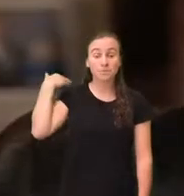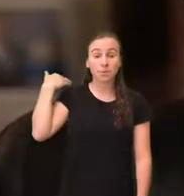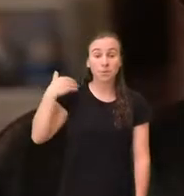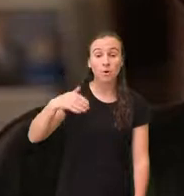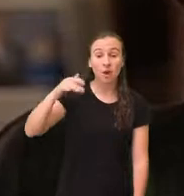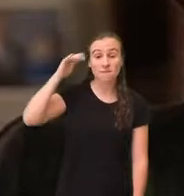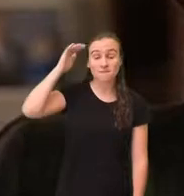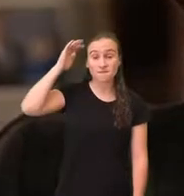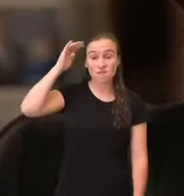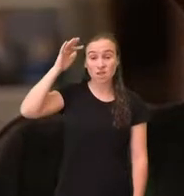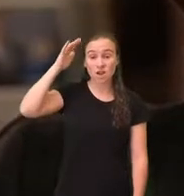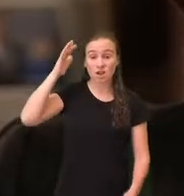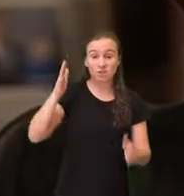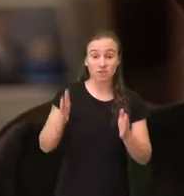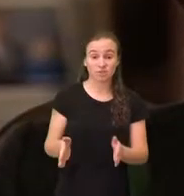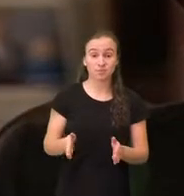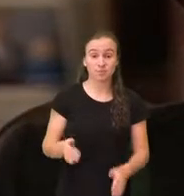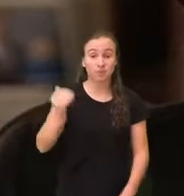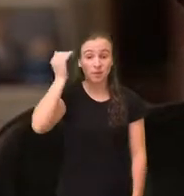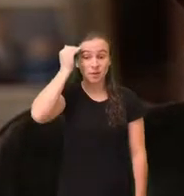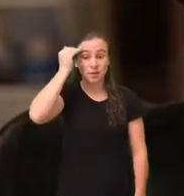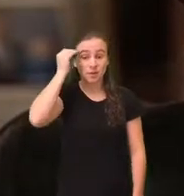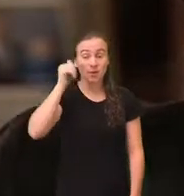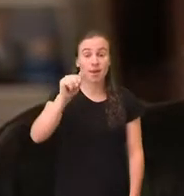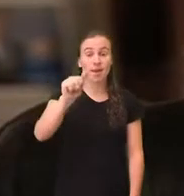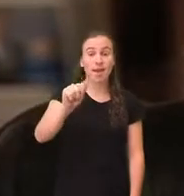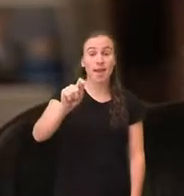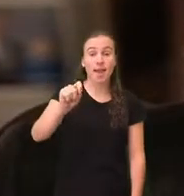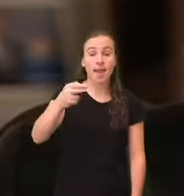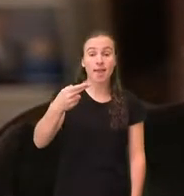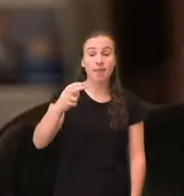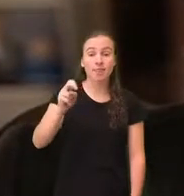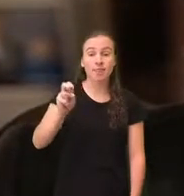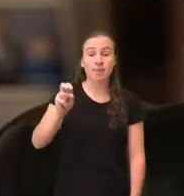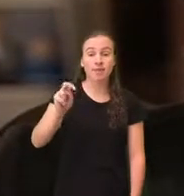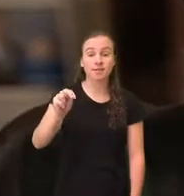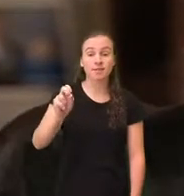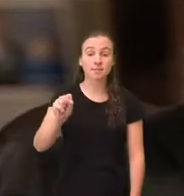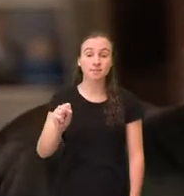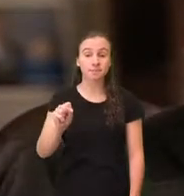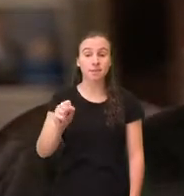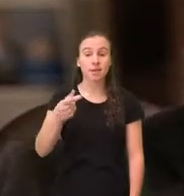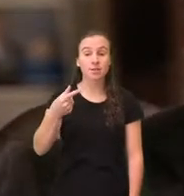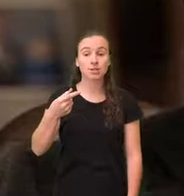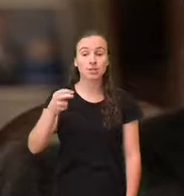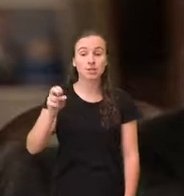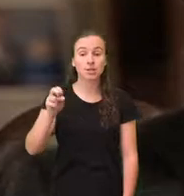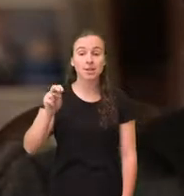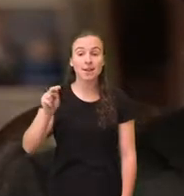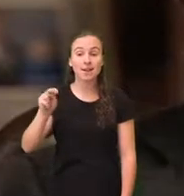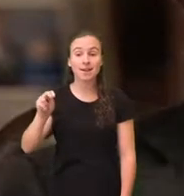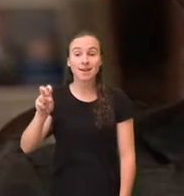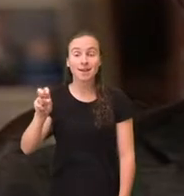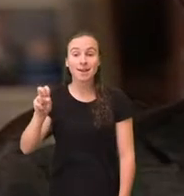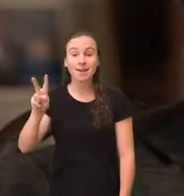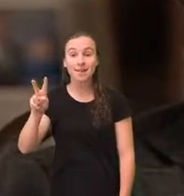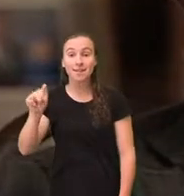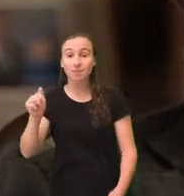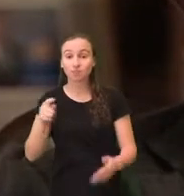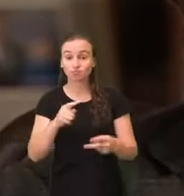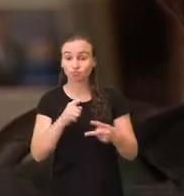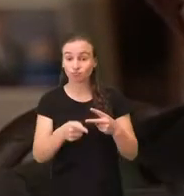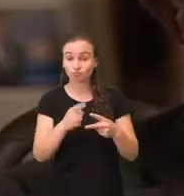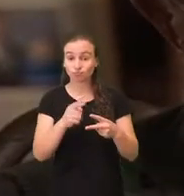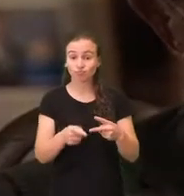that, philosophers had said, if, and it was a huge if, if democracy is possible anywhere at all, it has to be in a small